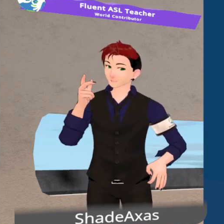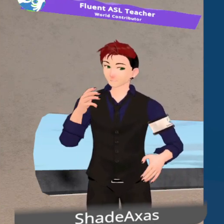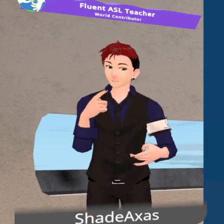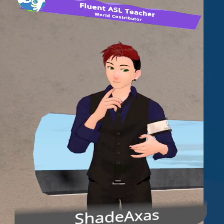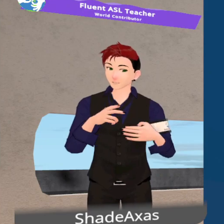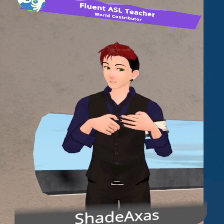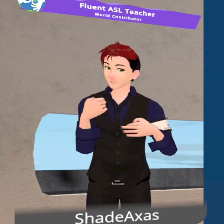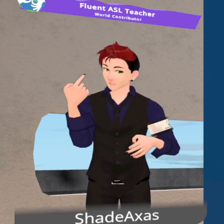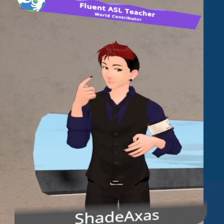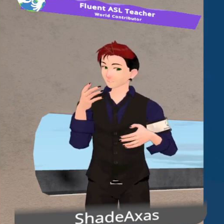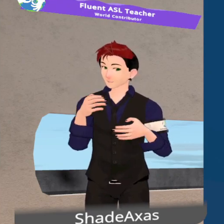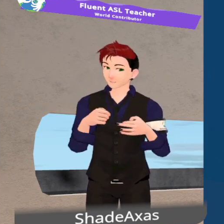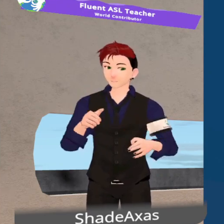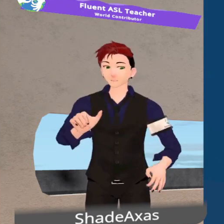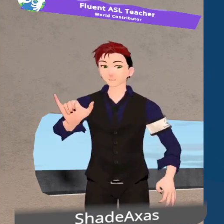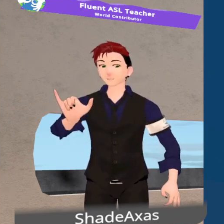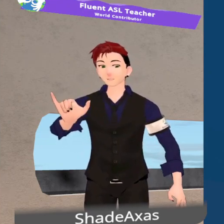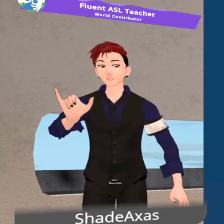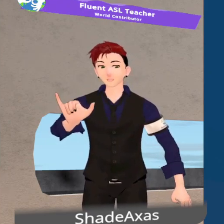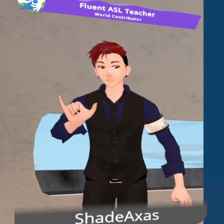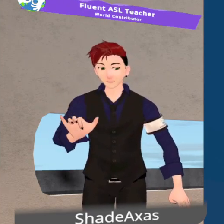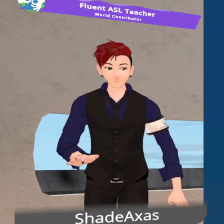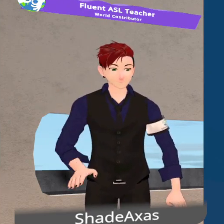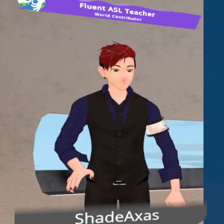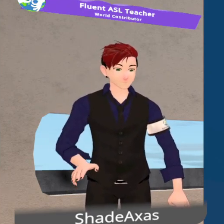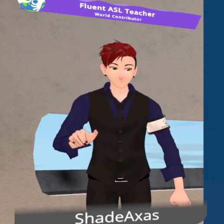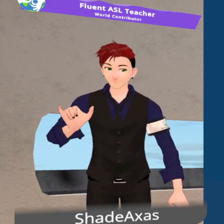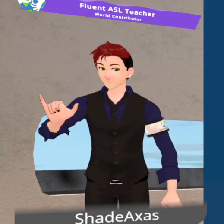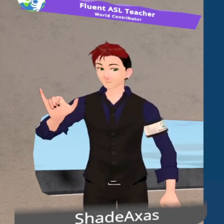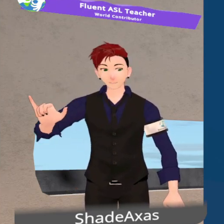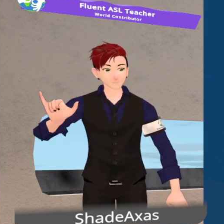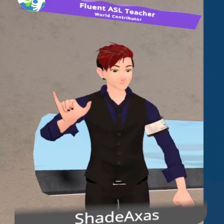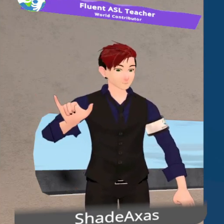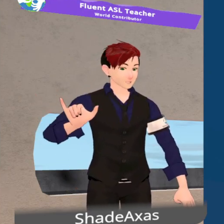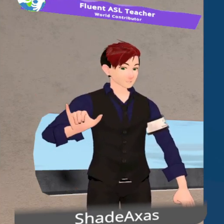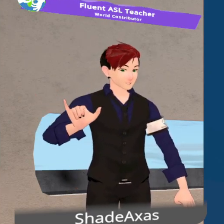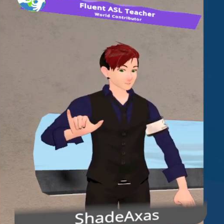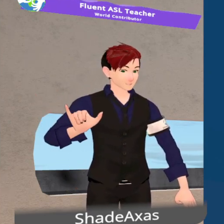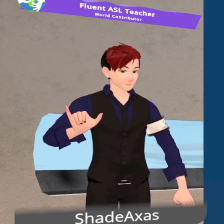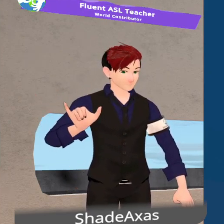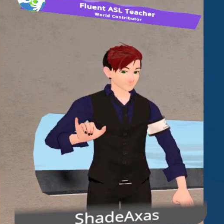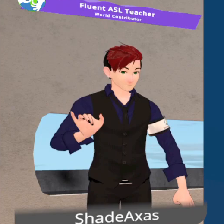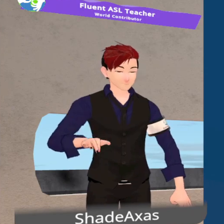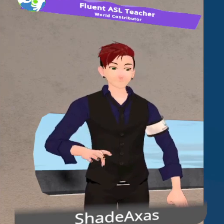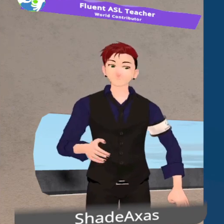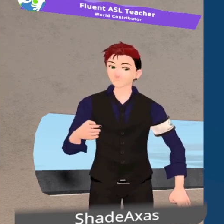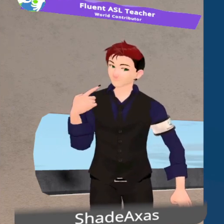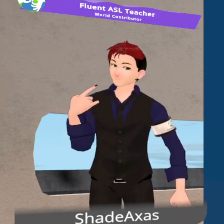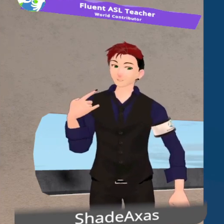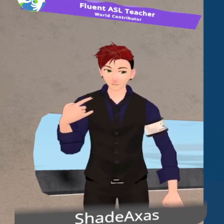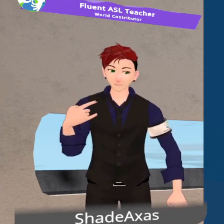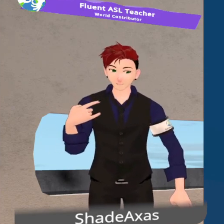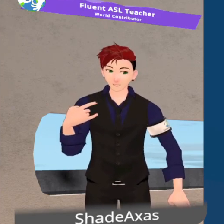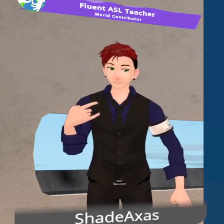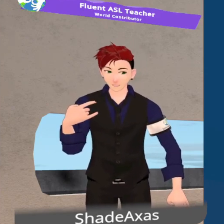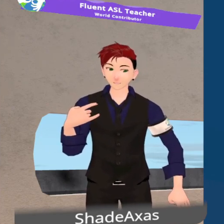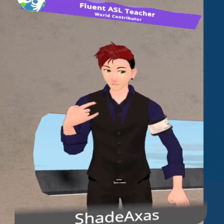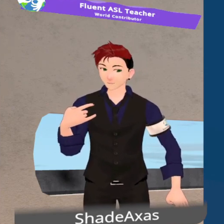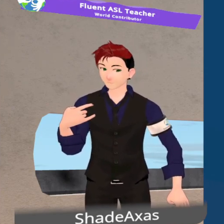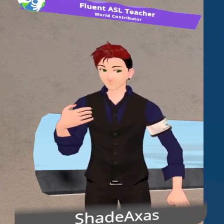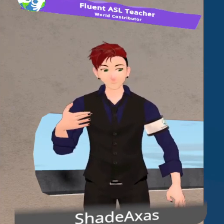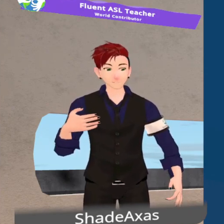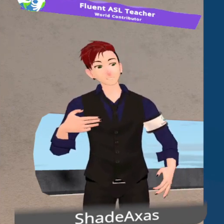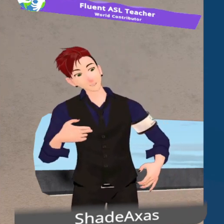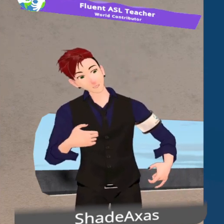oh, I understand what you're talking about. I understand your story. Okay. Just Y hand up and down. You can also just nod your